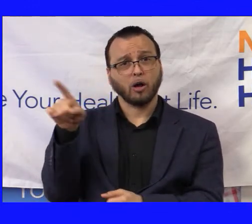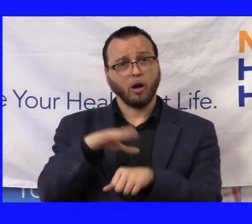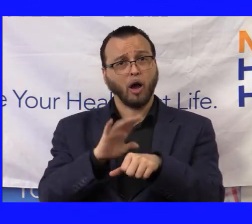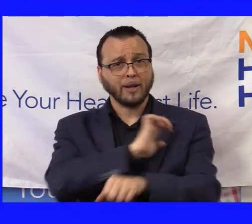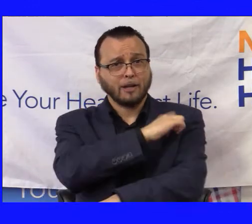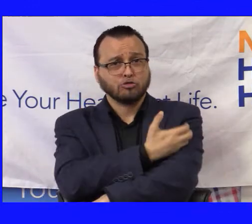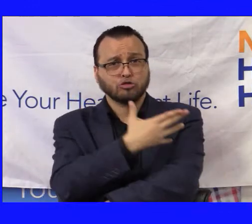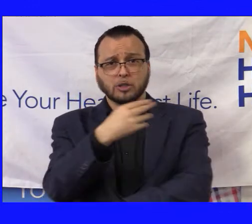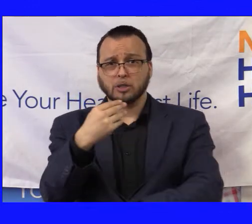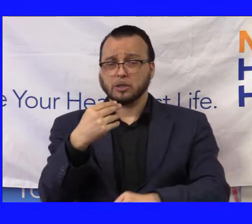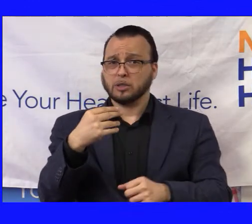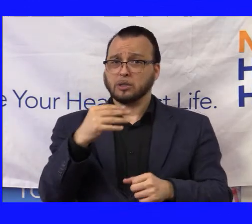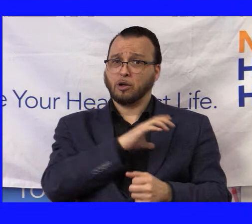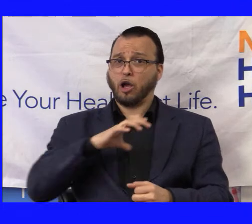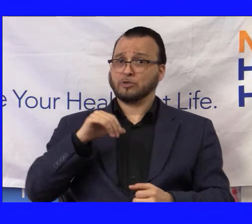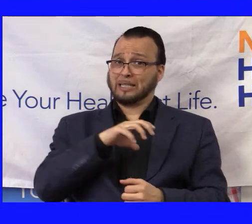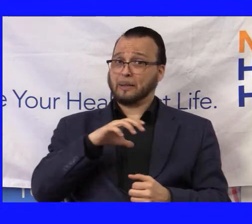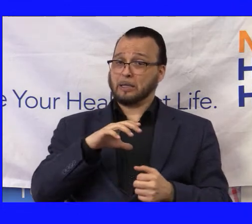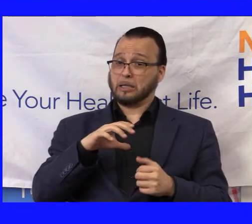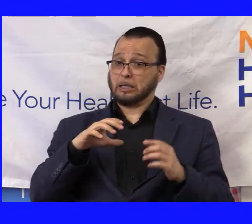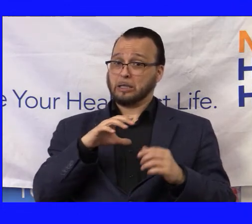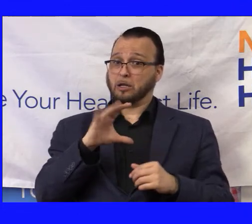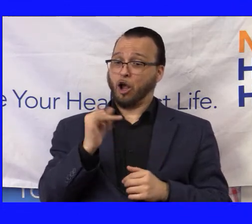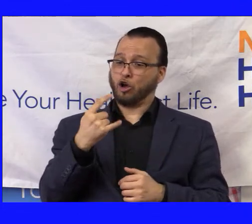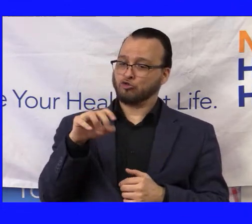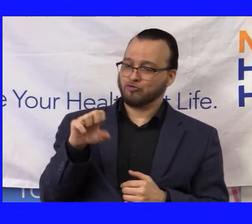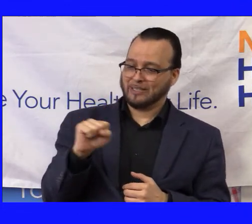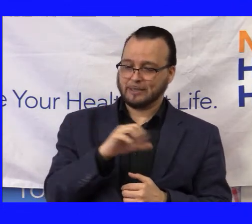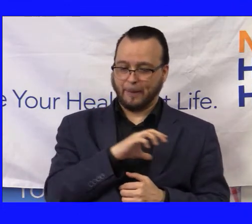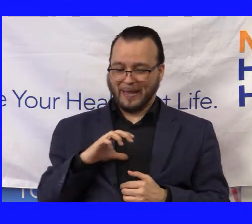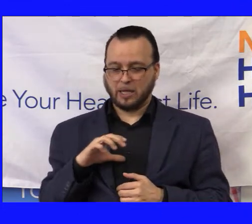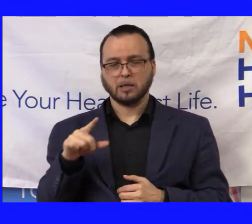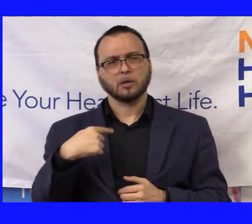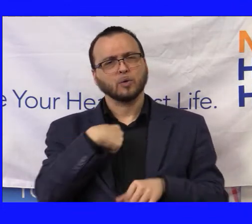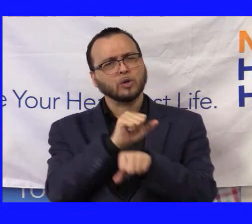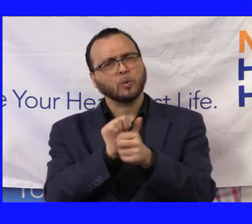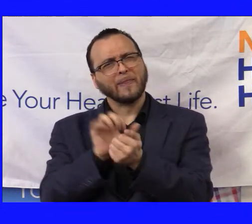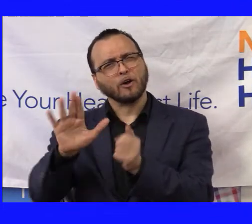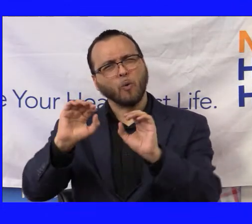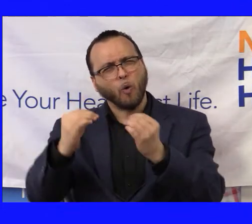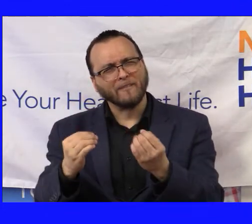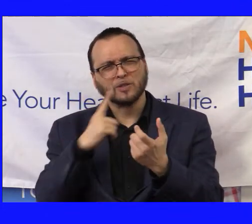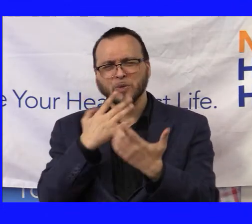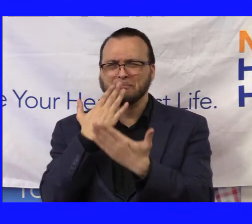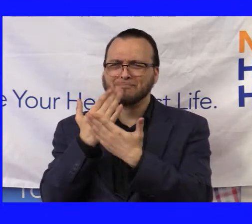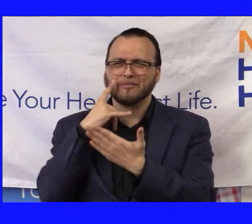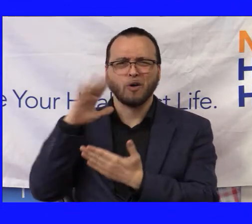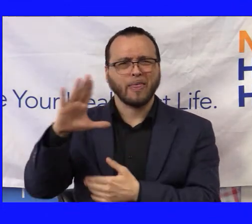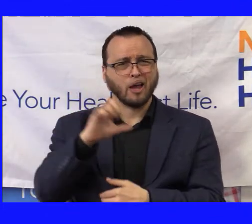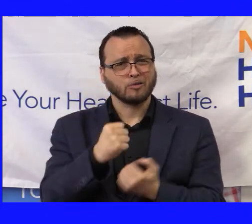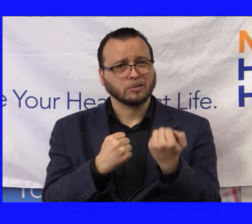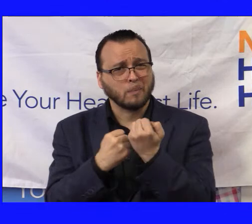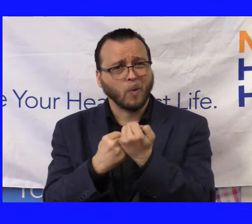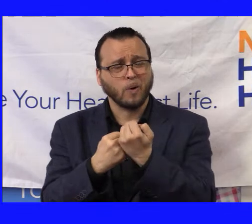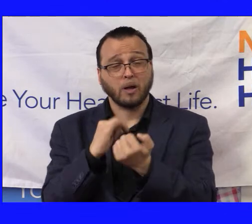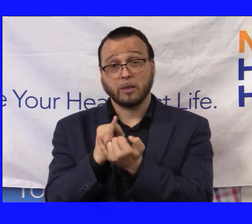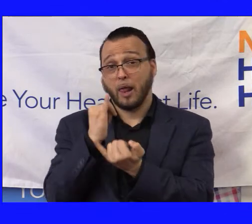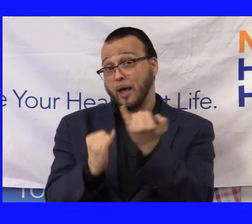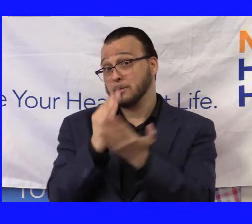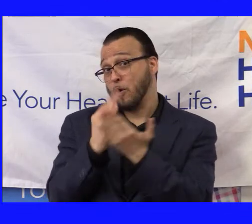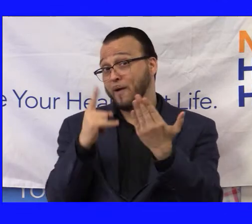working specifically with her office and are very grateful for their support. And I think the last piece on the federal